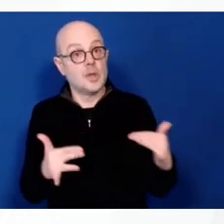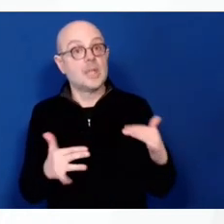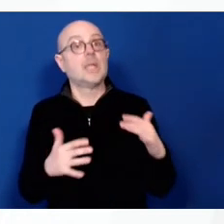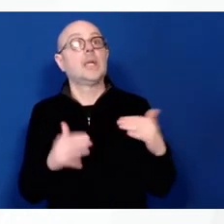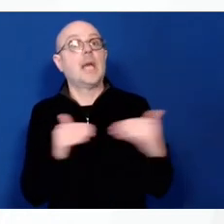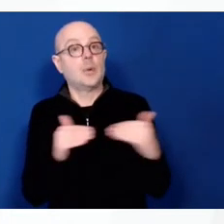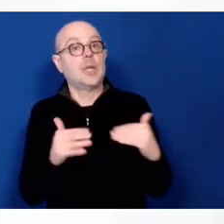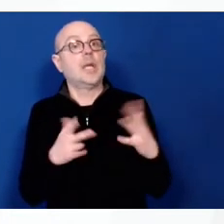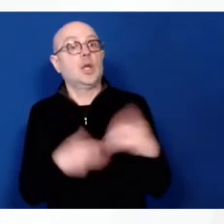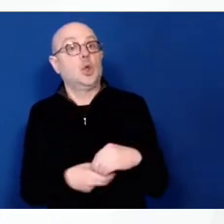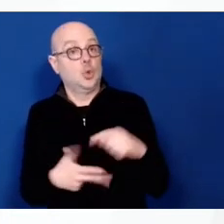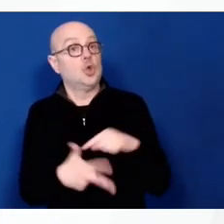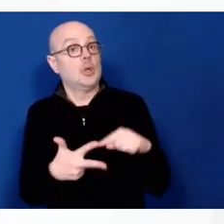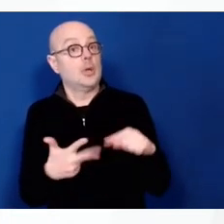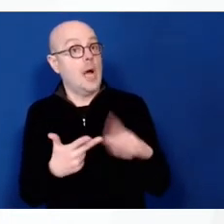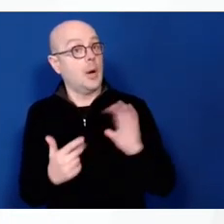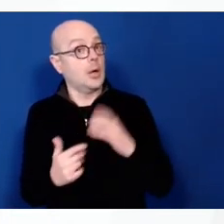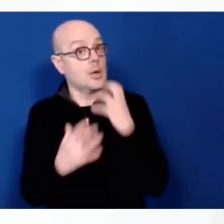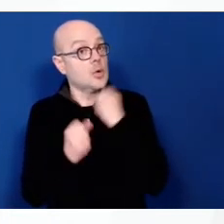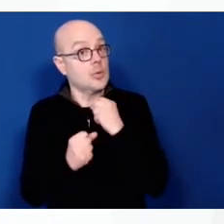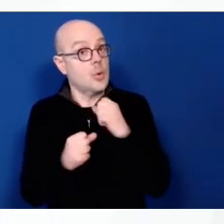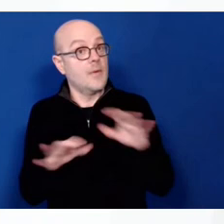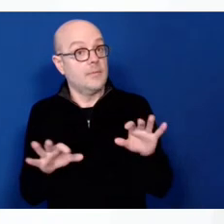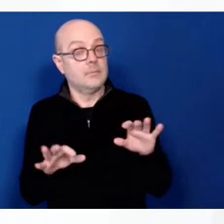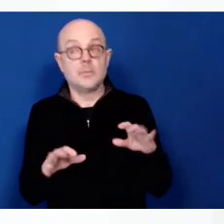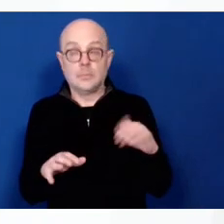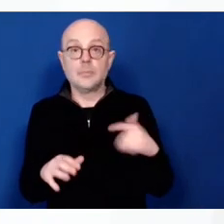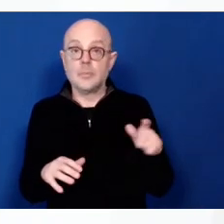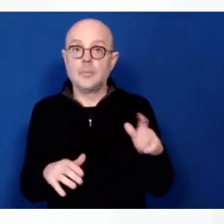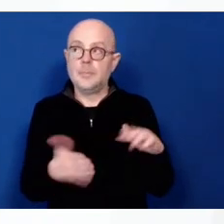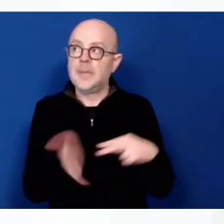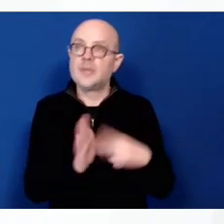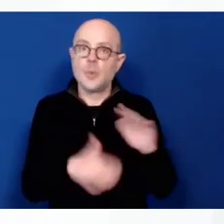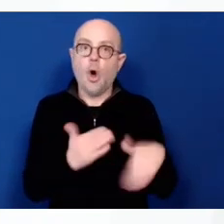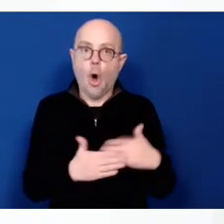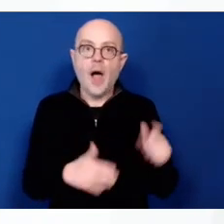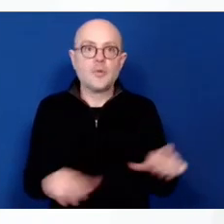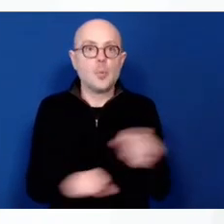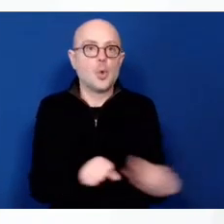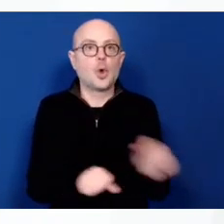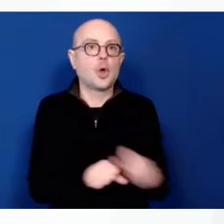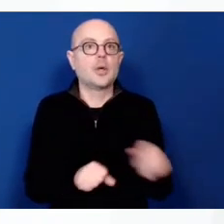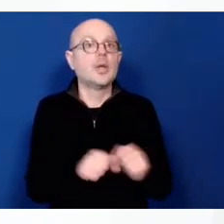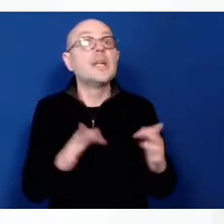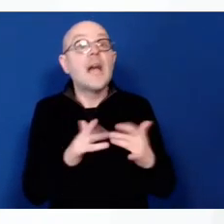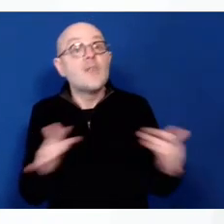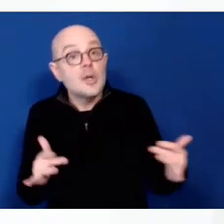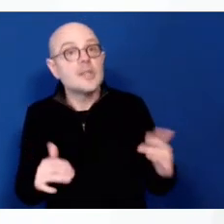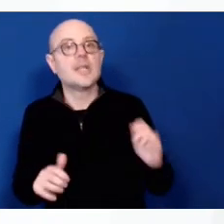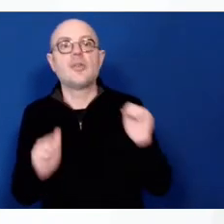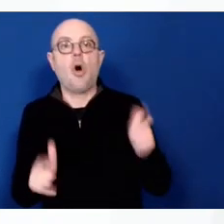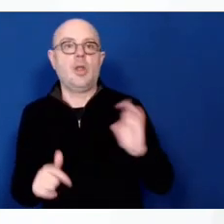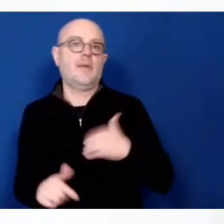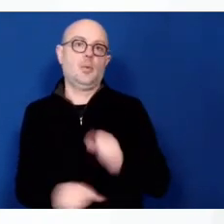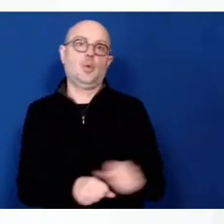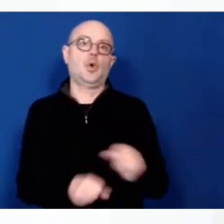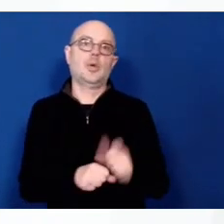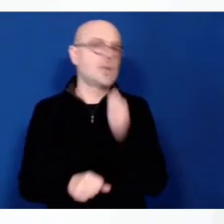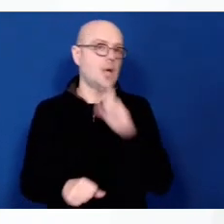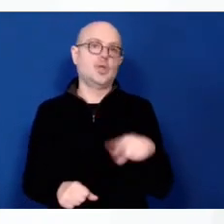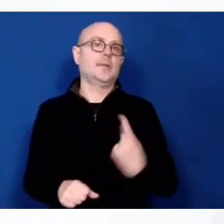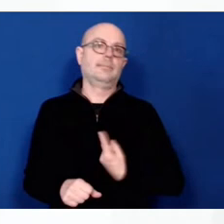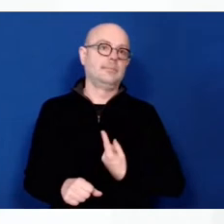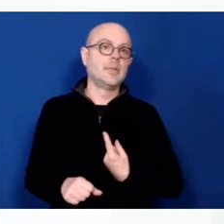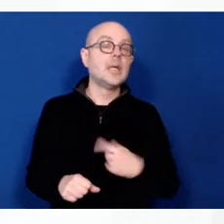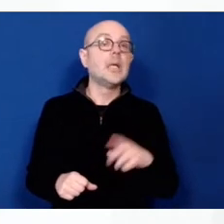us. As many have heard me say, diversity is everybody's everyday work. If we are to